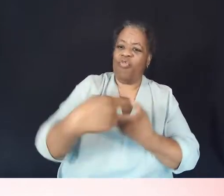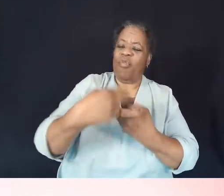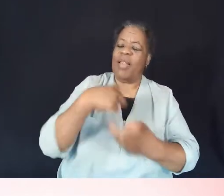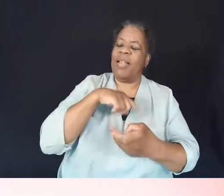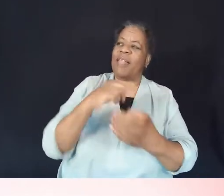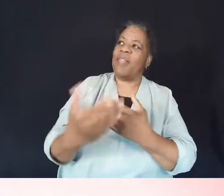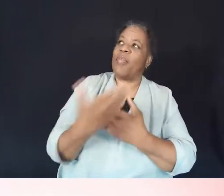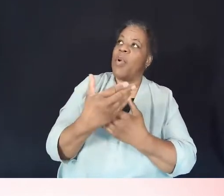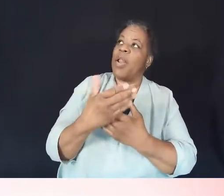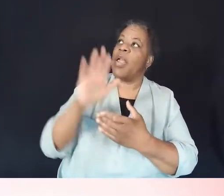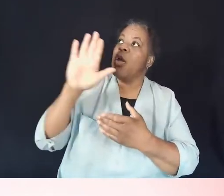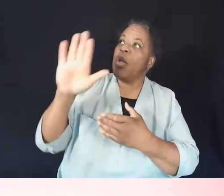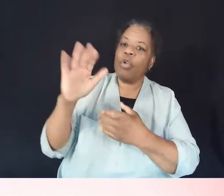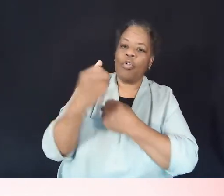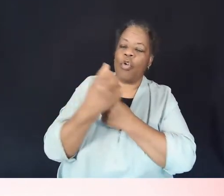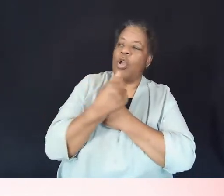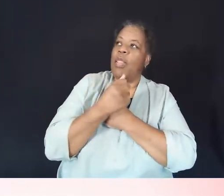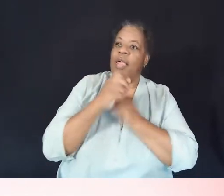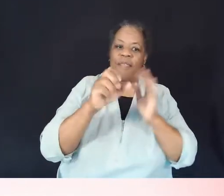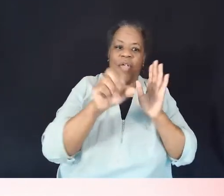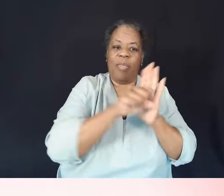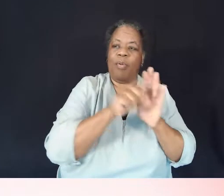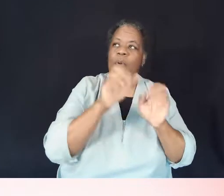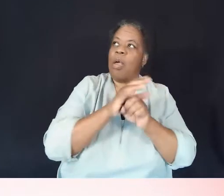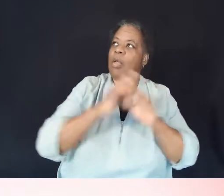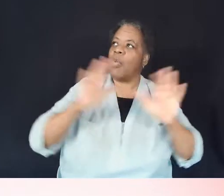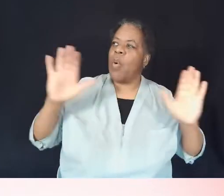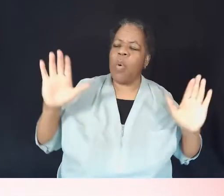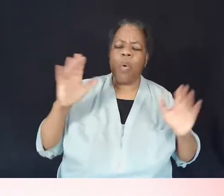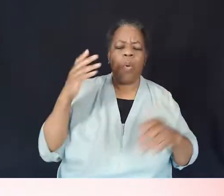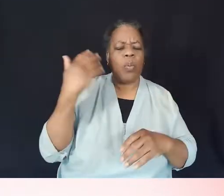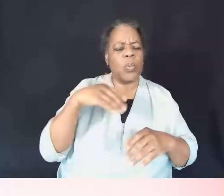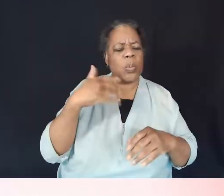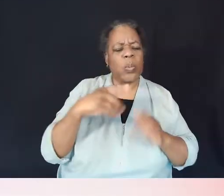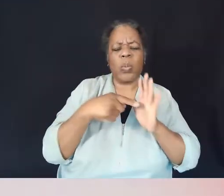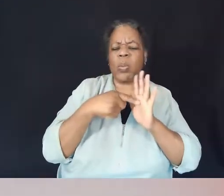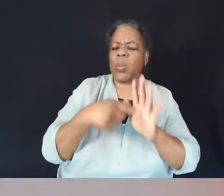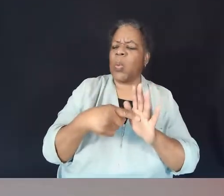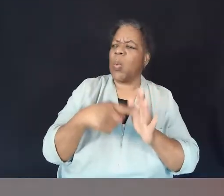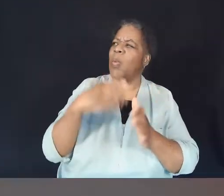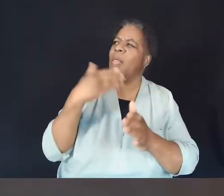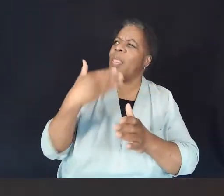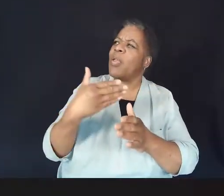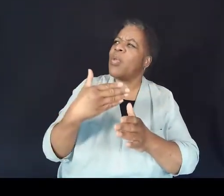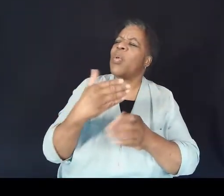on the cross flow out from each of us into the world? Amen.